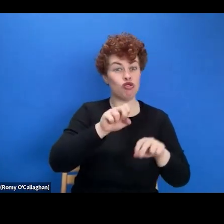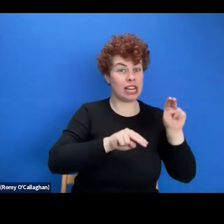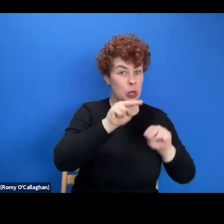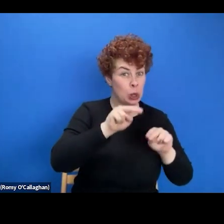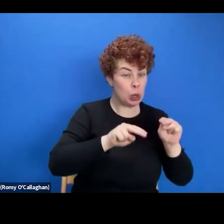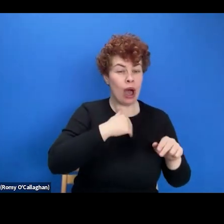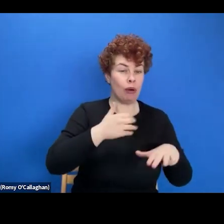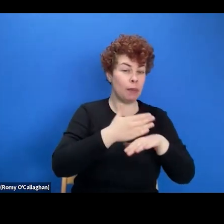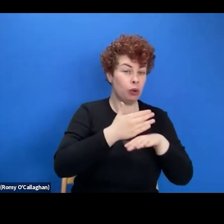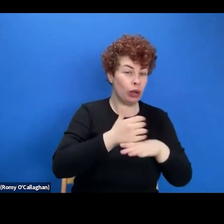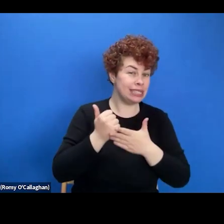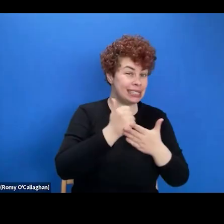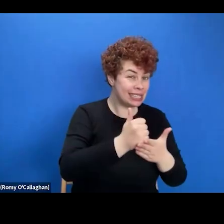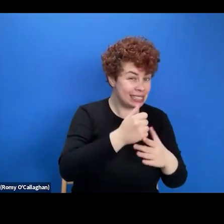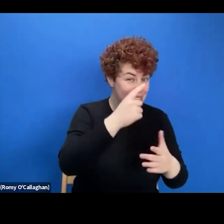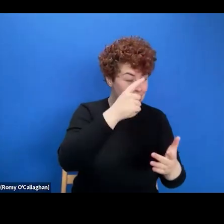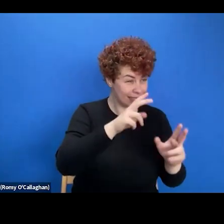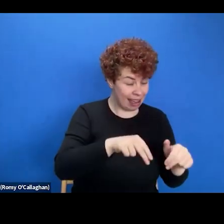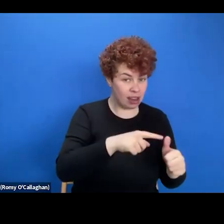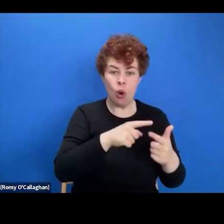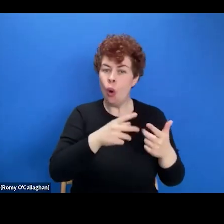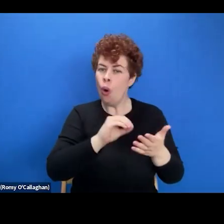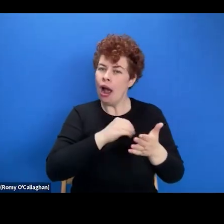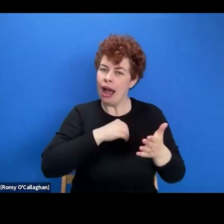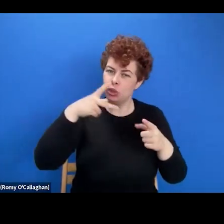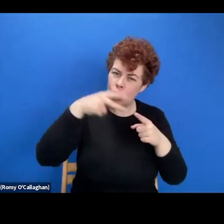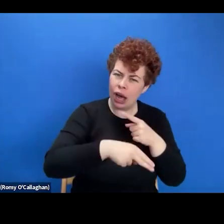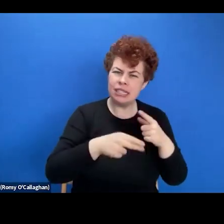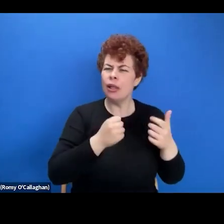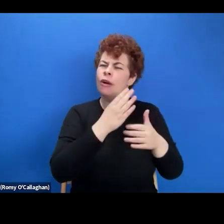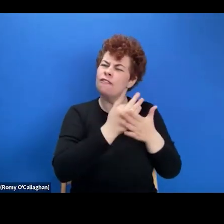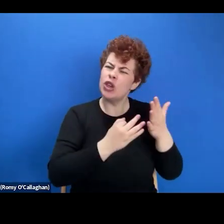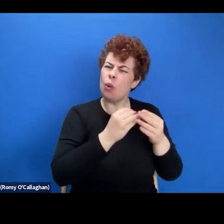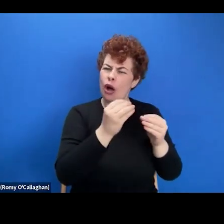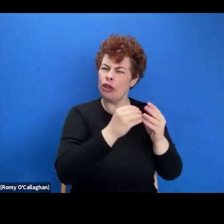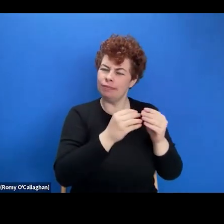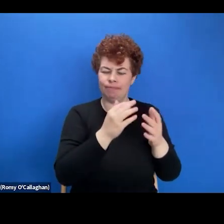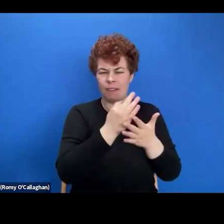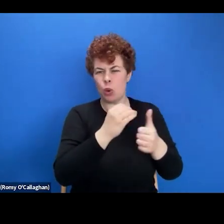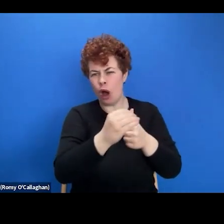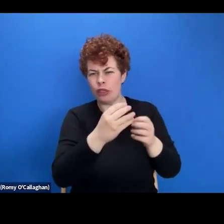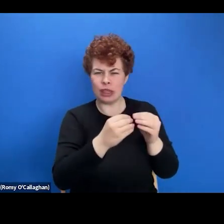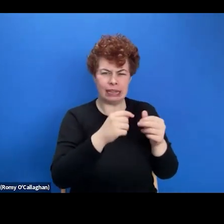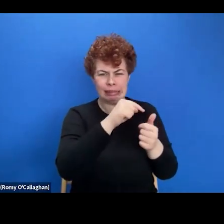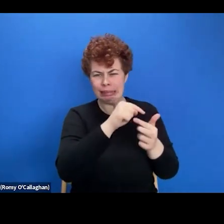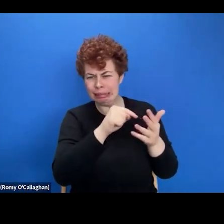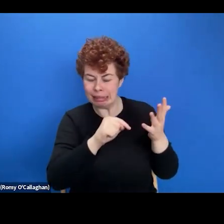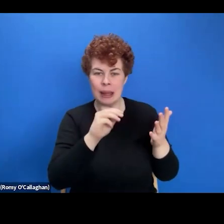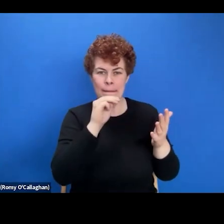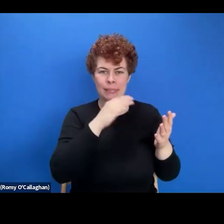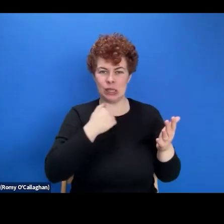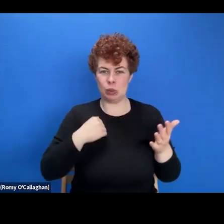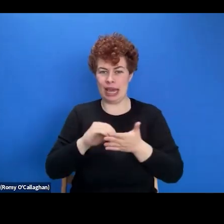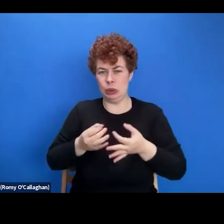program, or whether we were going to take the decision to cut that. There was a few other things going on internally, which caused us to kind of delay